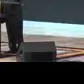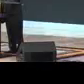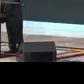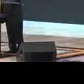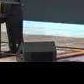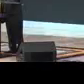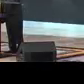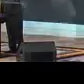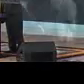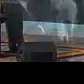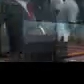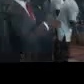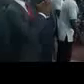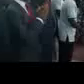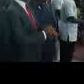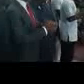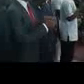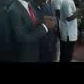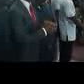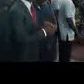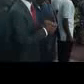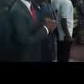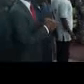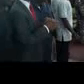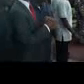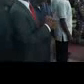In Jesus' name we pray.